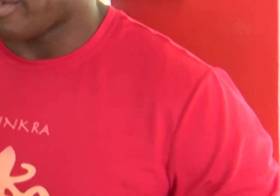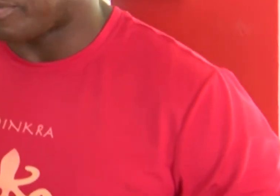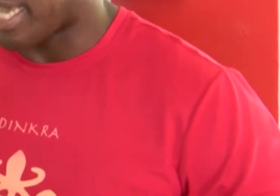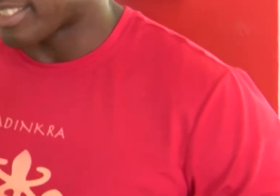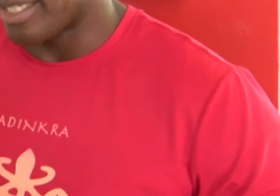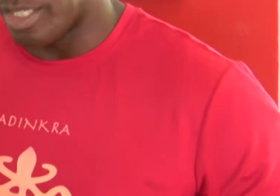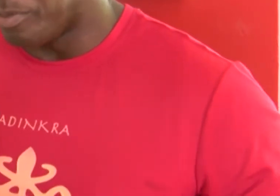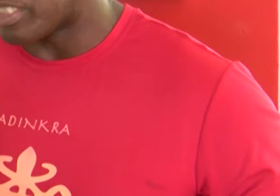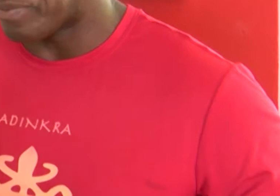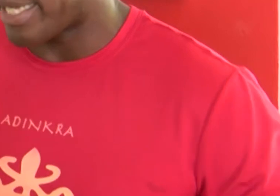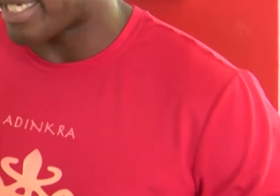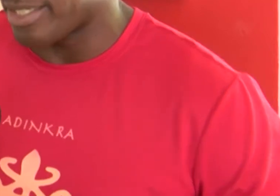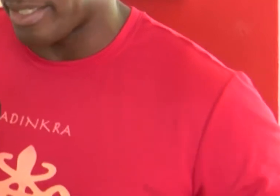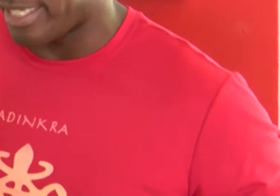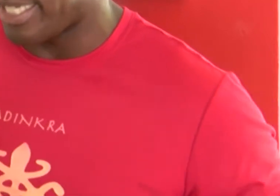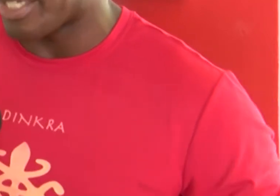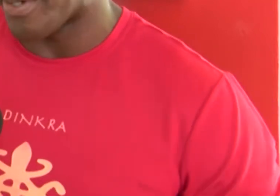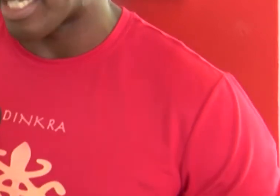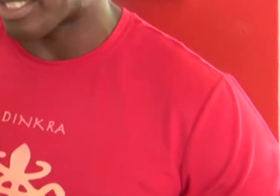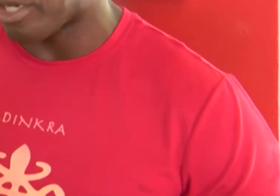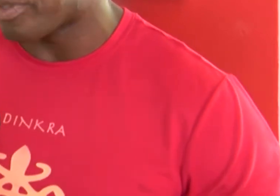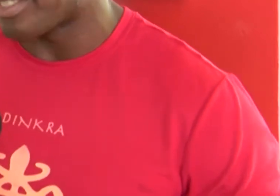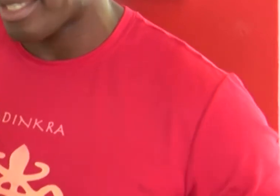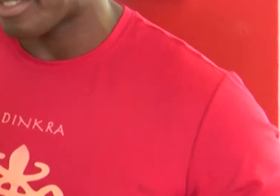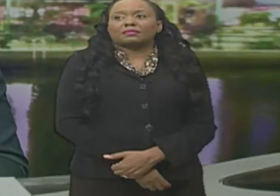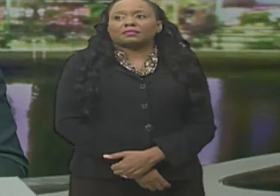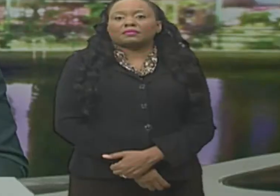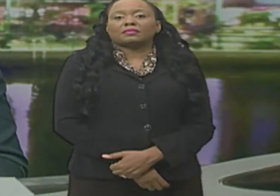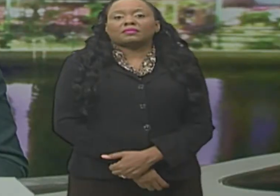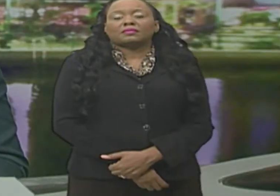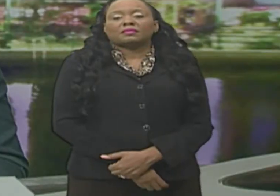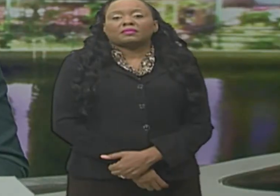have a blast and a little music playing, and you eat and you relax yourself.